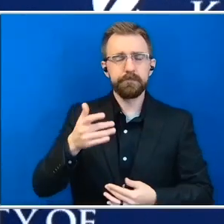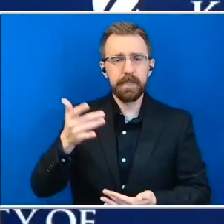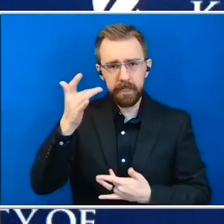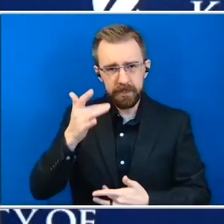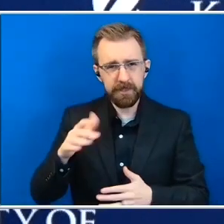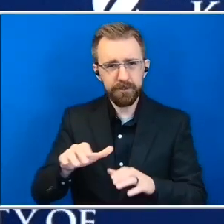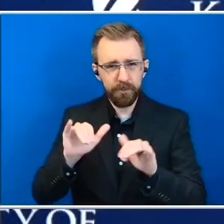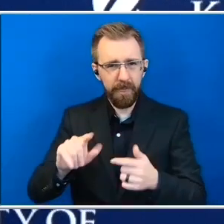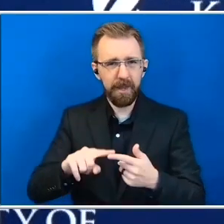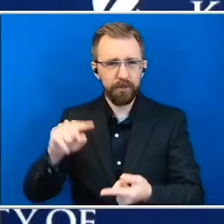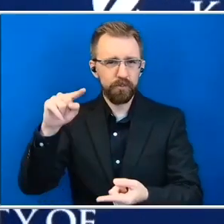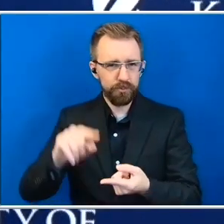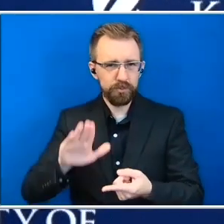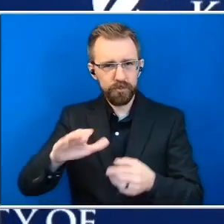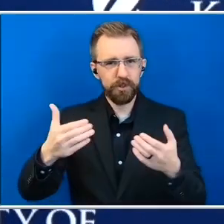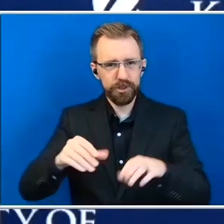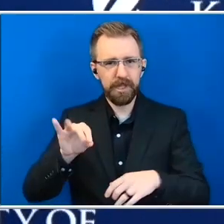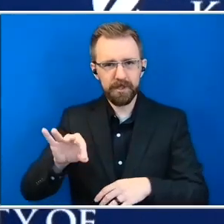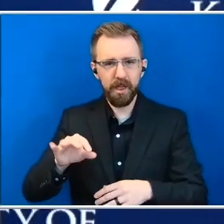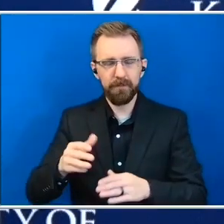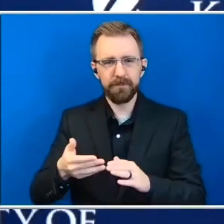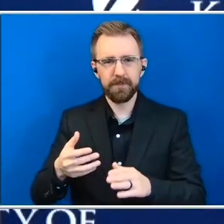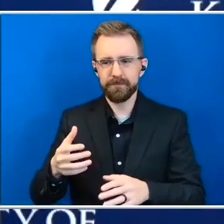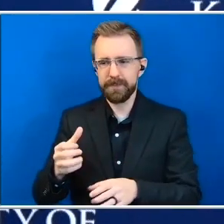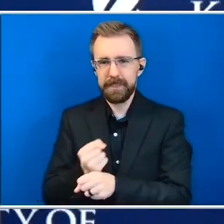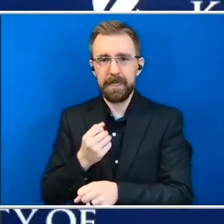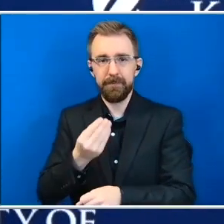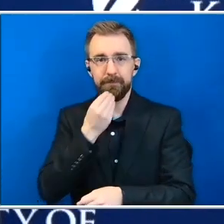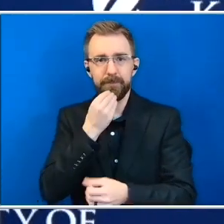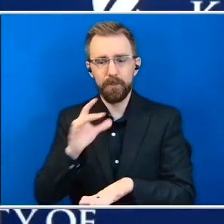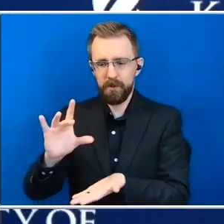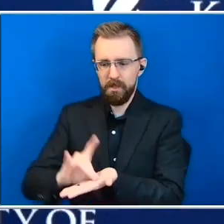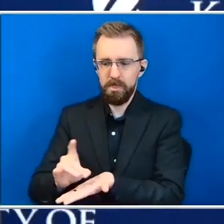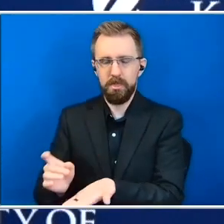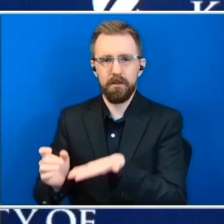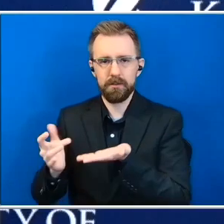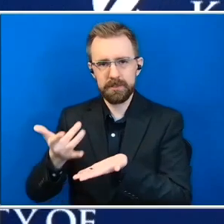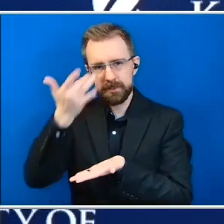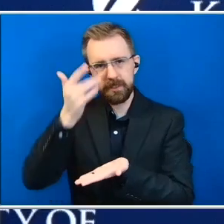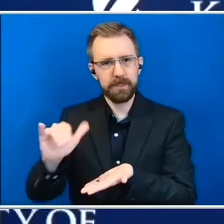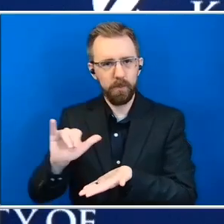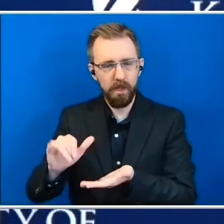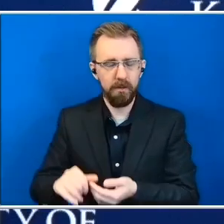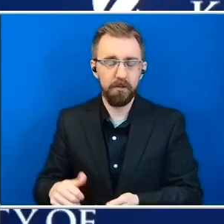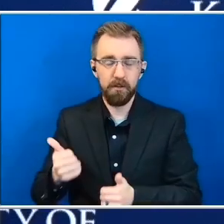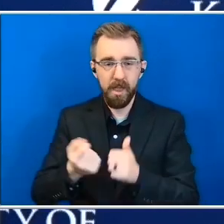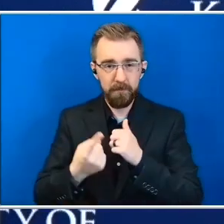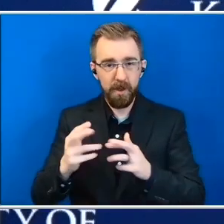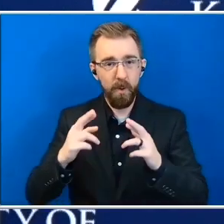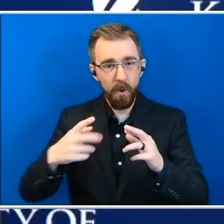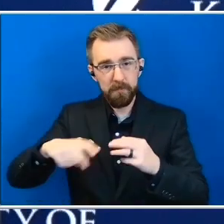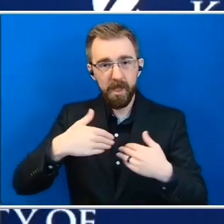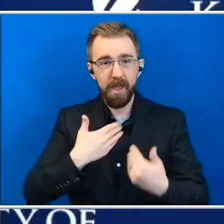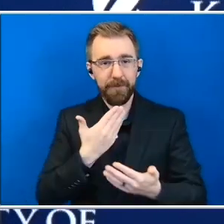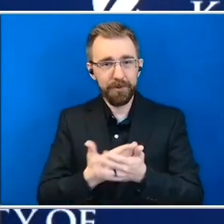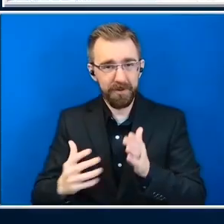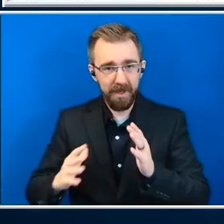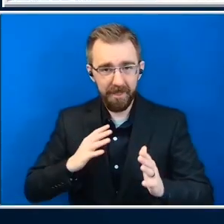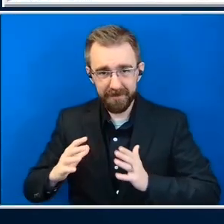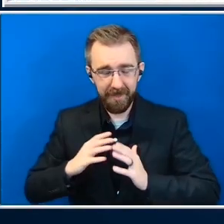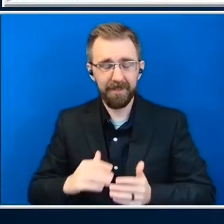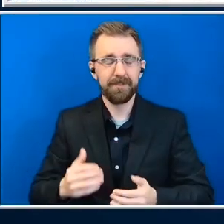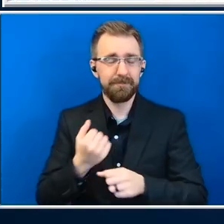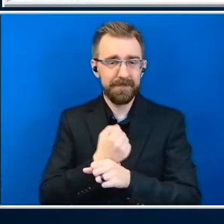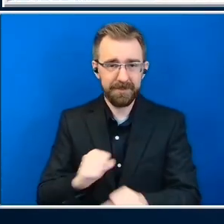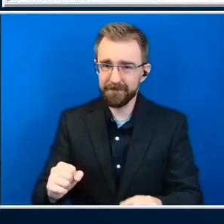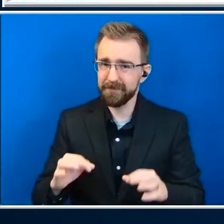your chance of getting foodborne illness as well. And other than that, everybody hopefully have a good holidays and be safe.